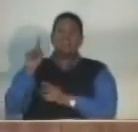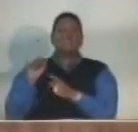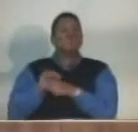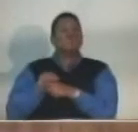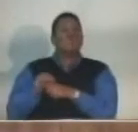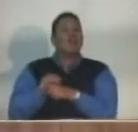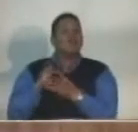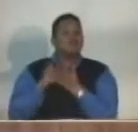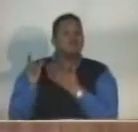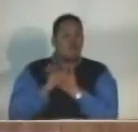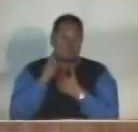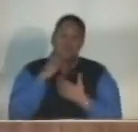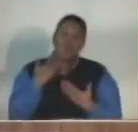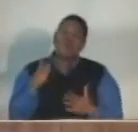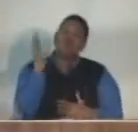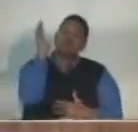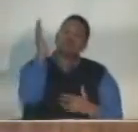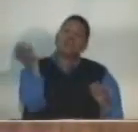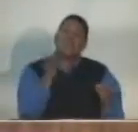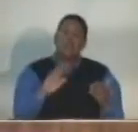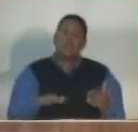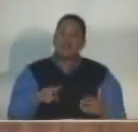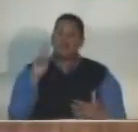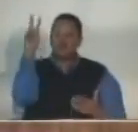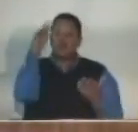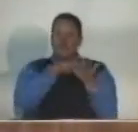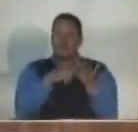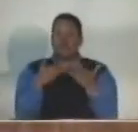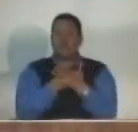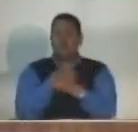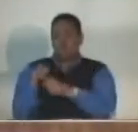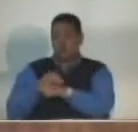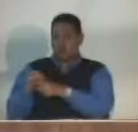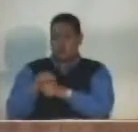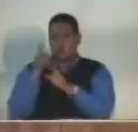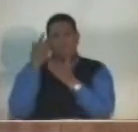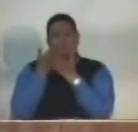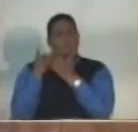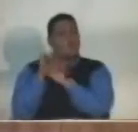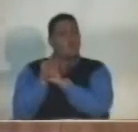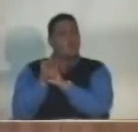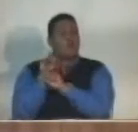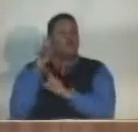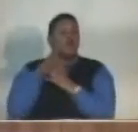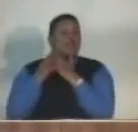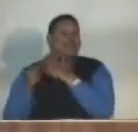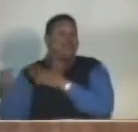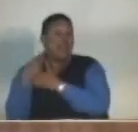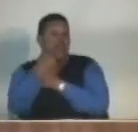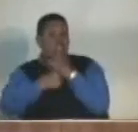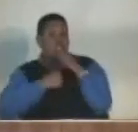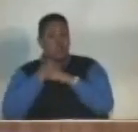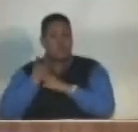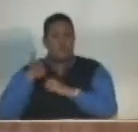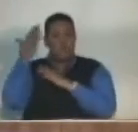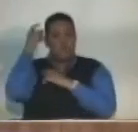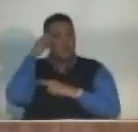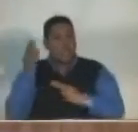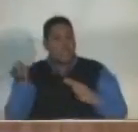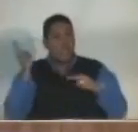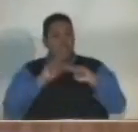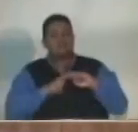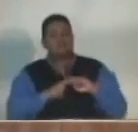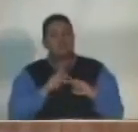already presented to this House. 2,000 apprentices this year, Mr. Speaker, but by next year, we hope that it will be